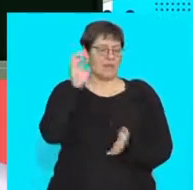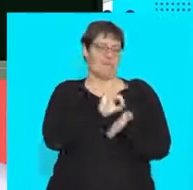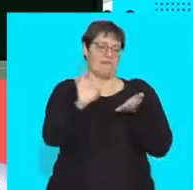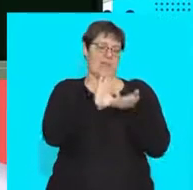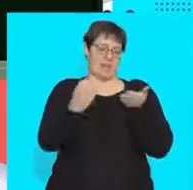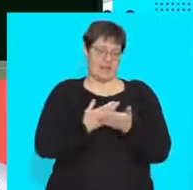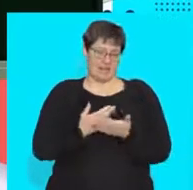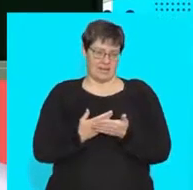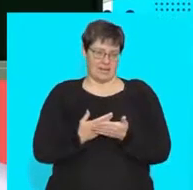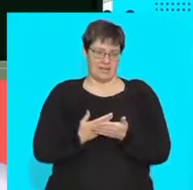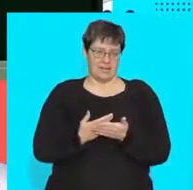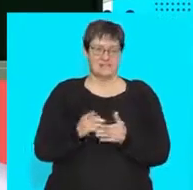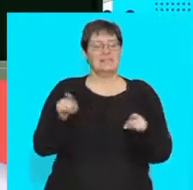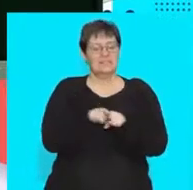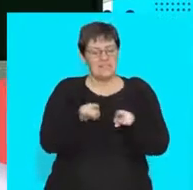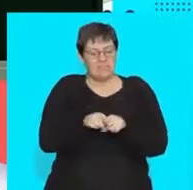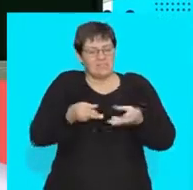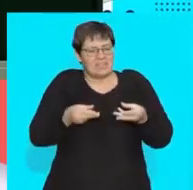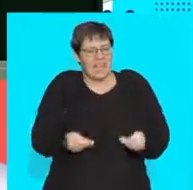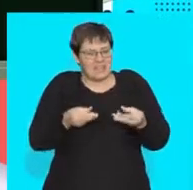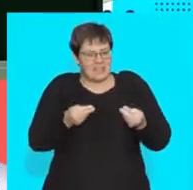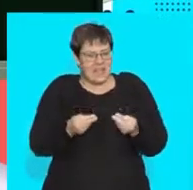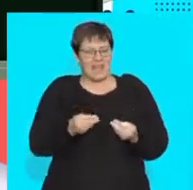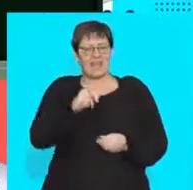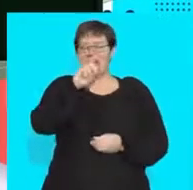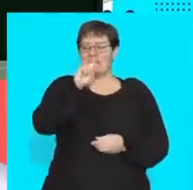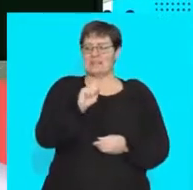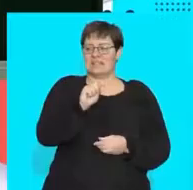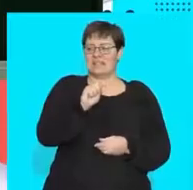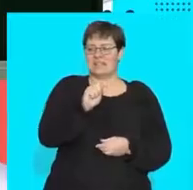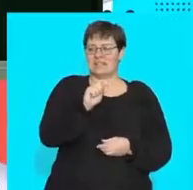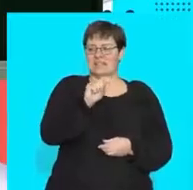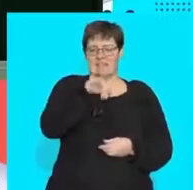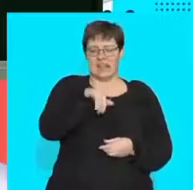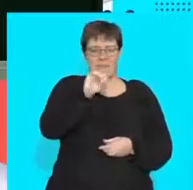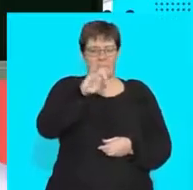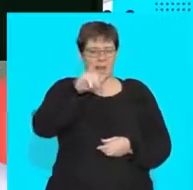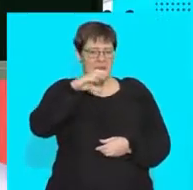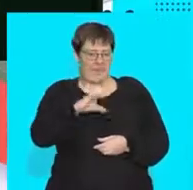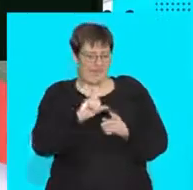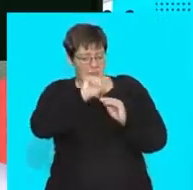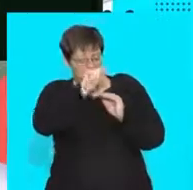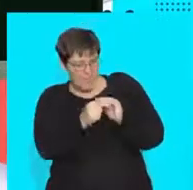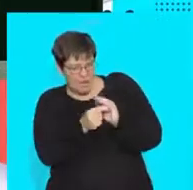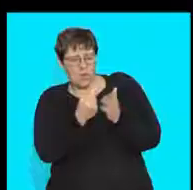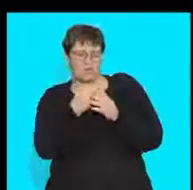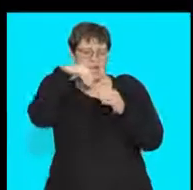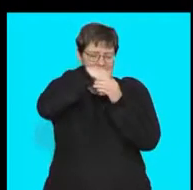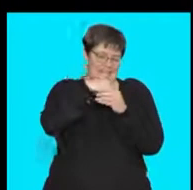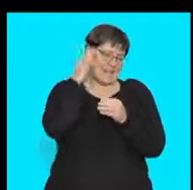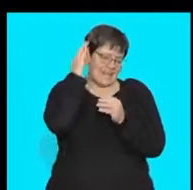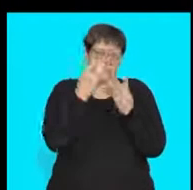ear clean, but it also moisturizes the tympanic membrane and inside the ear as well.